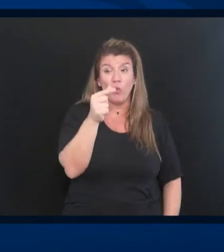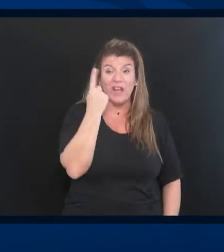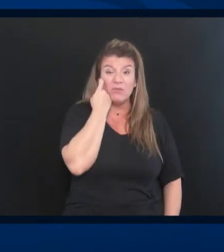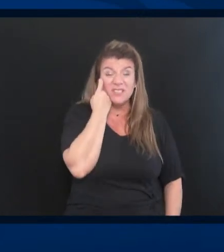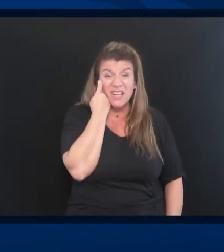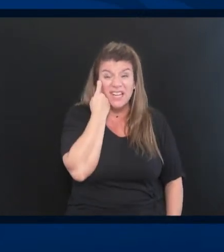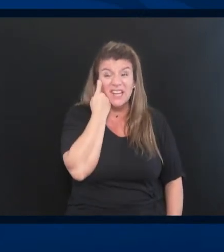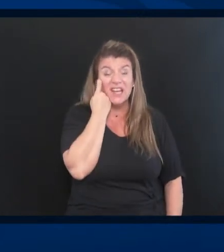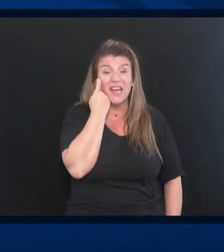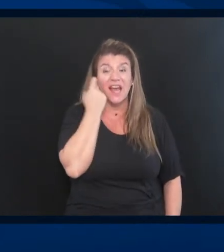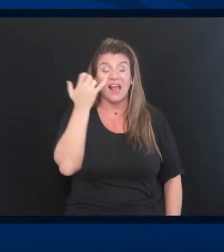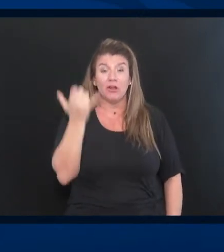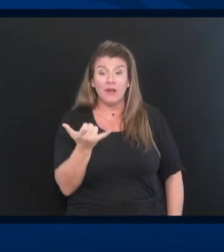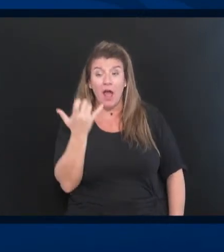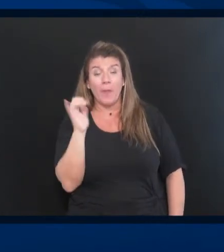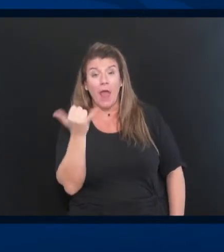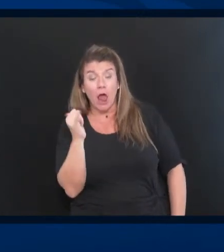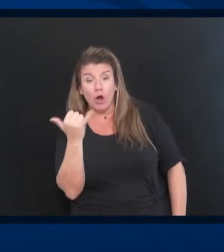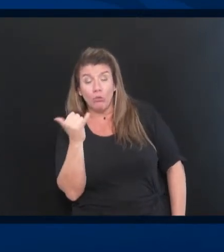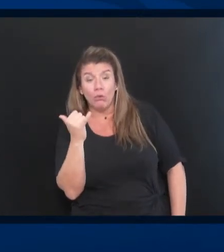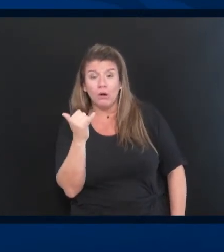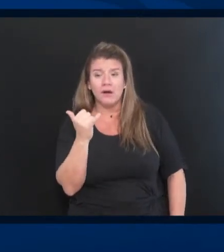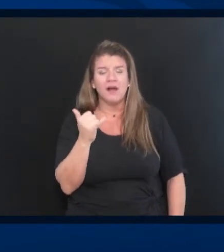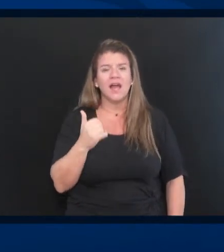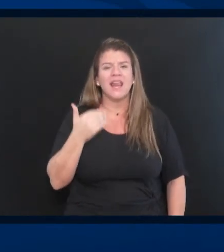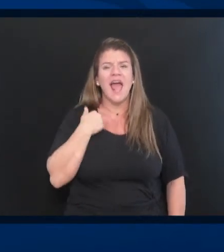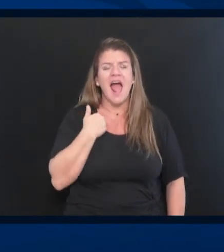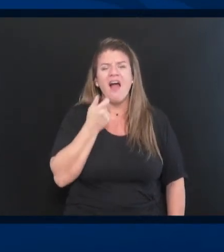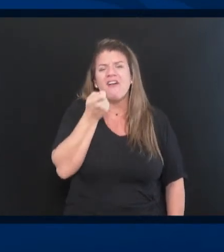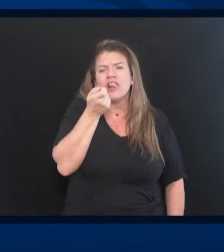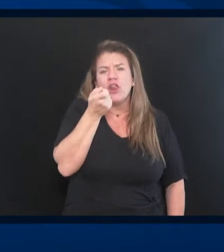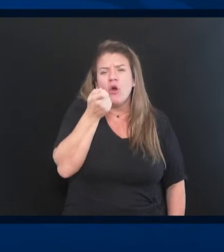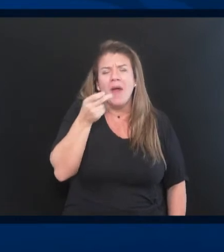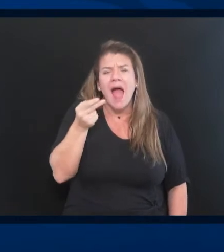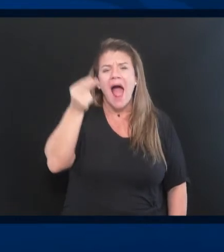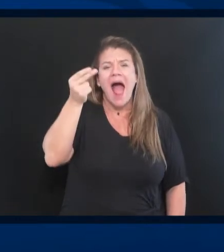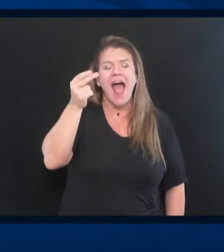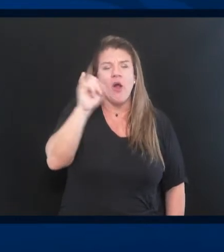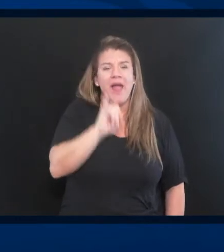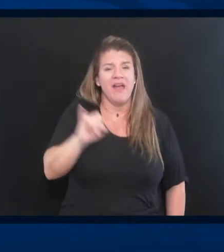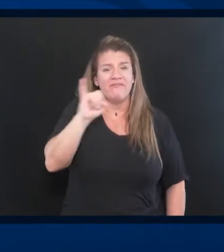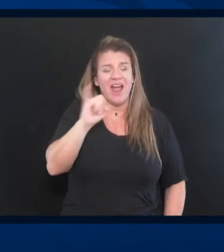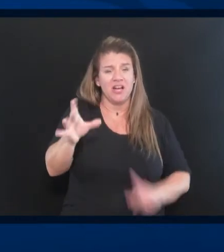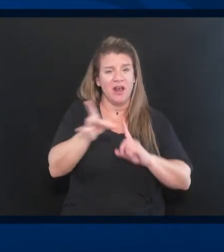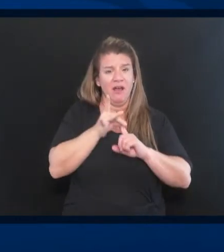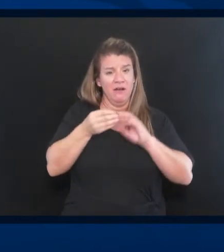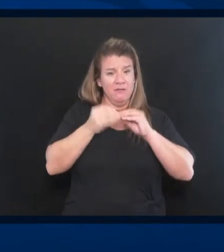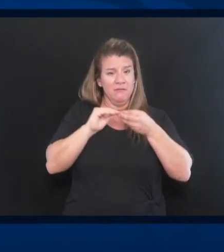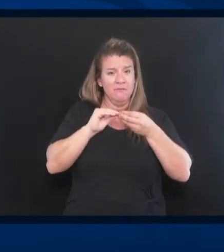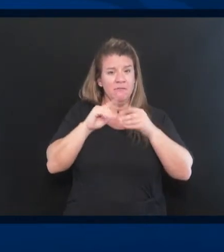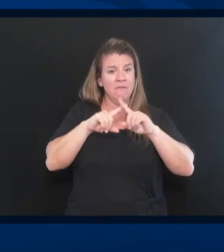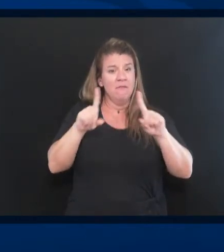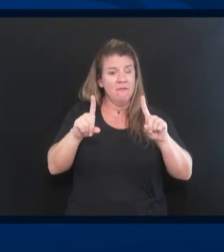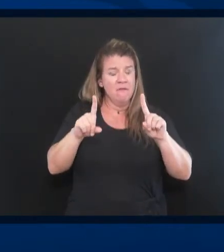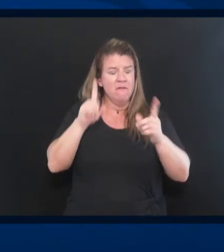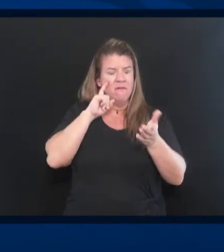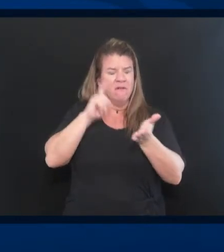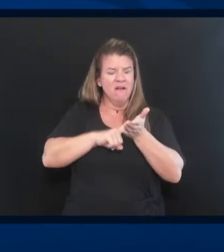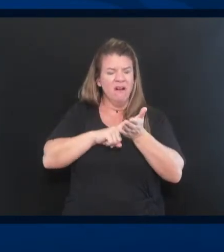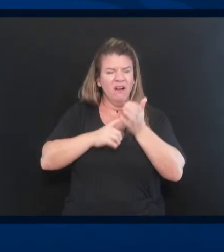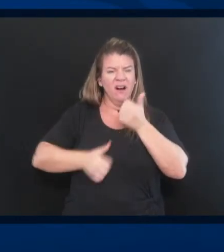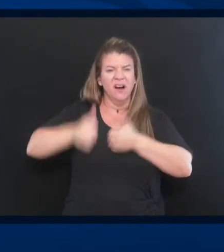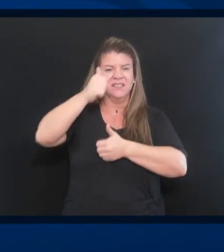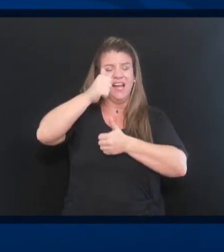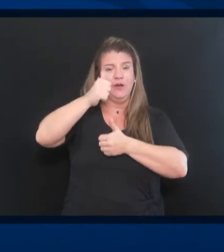recently. They're now in the yellow. They do have a little bit higher infection rate, but I also noticed on Secretary